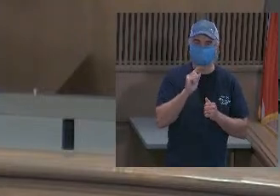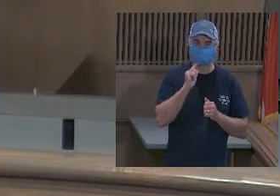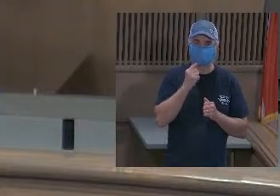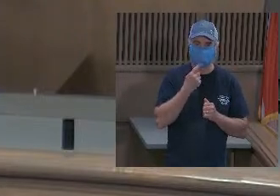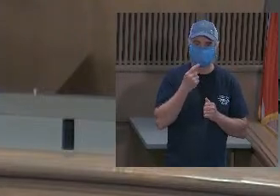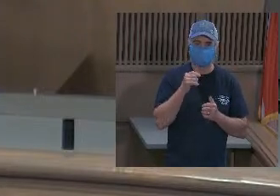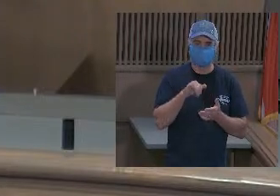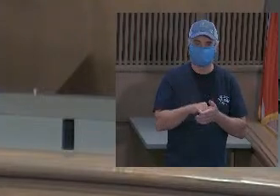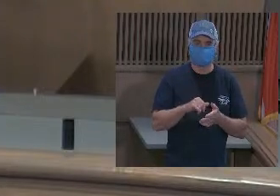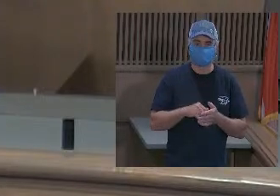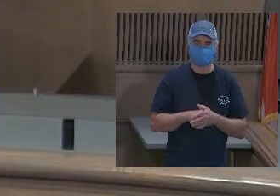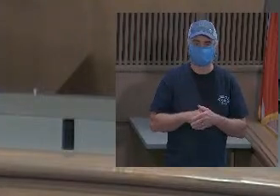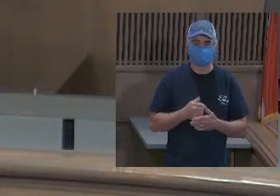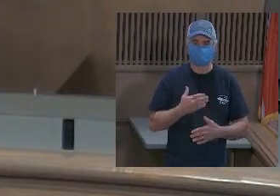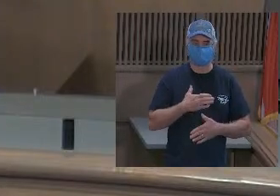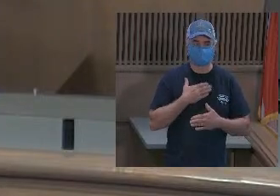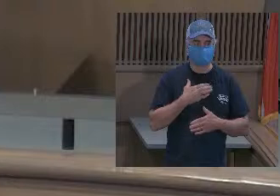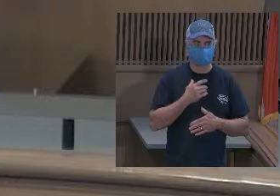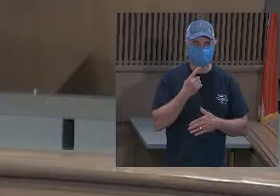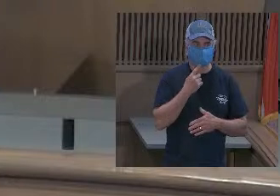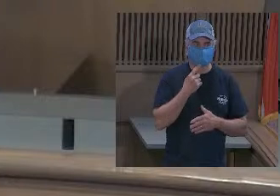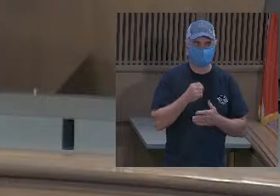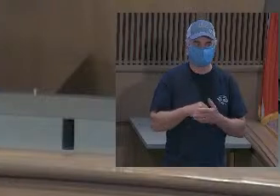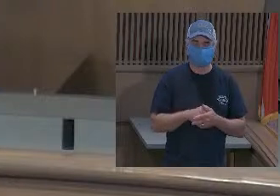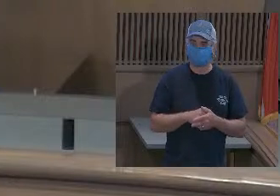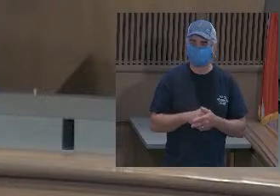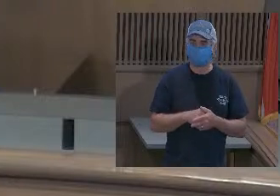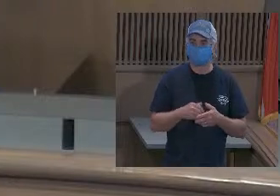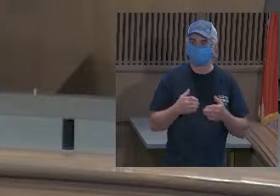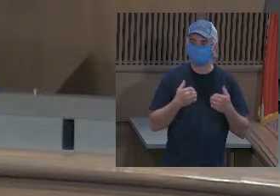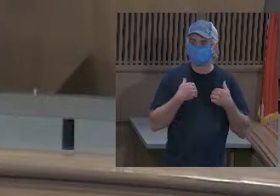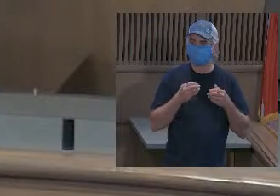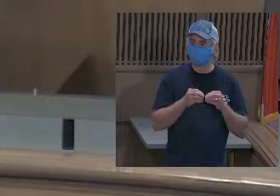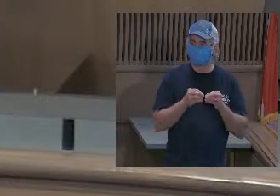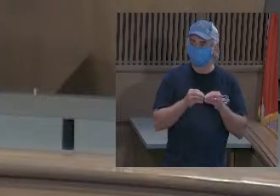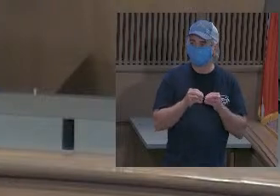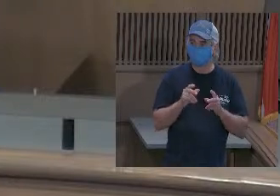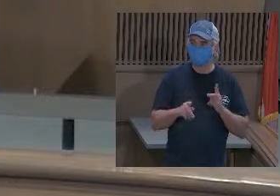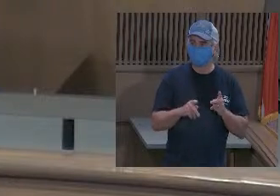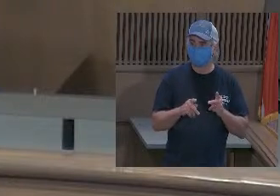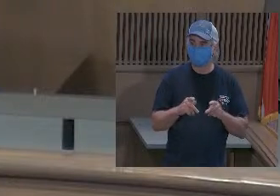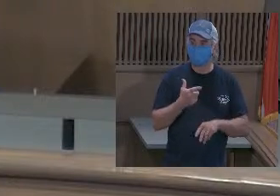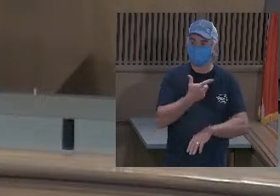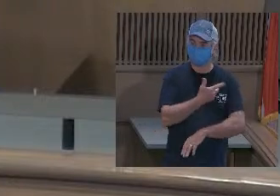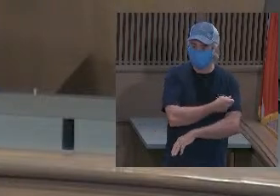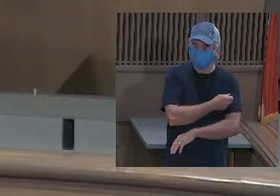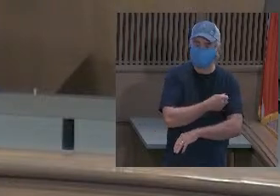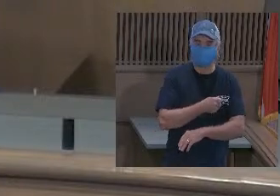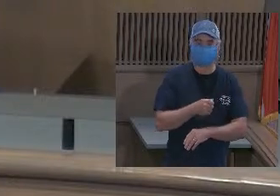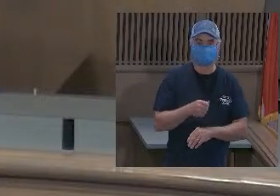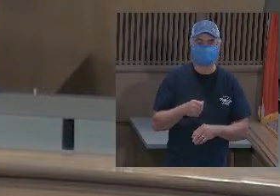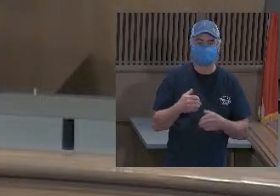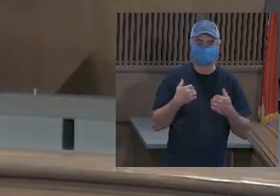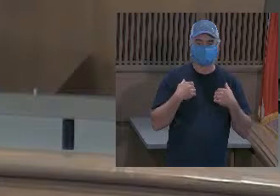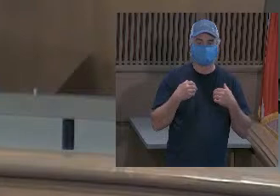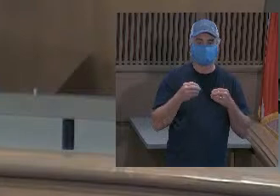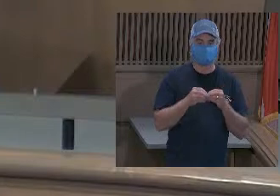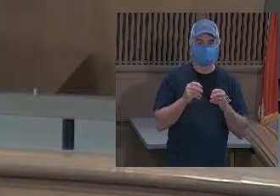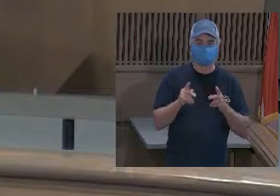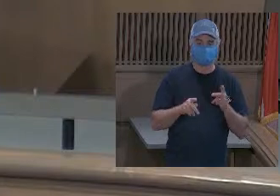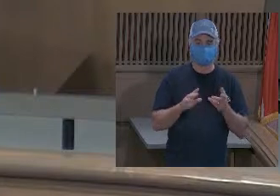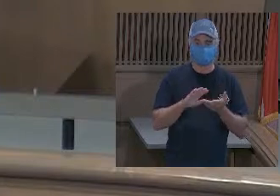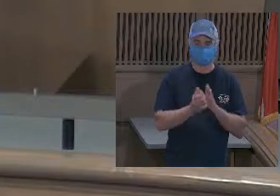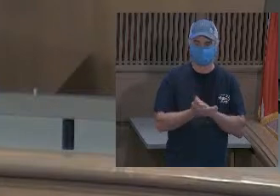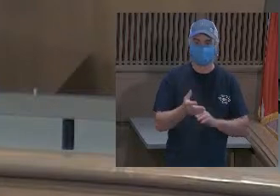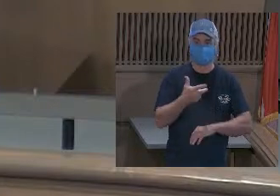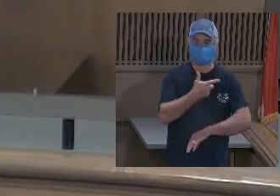I'm glad to say that each and every day we have more and more people vaccinated. getting a vaccine is the number one